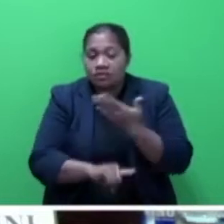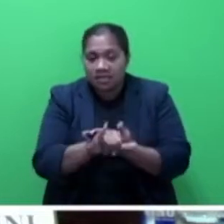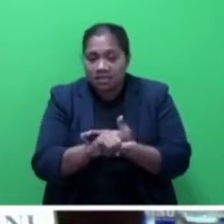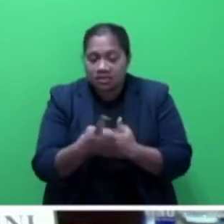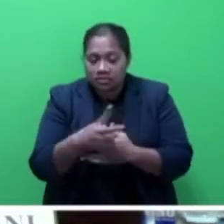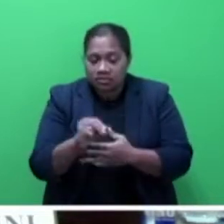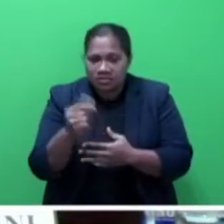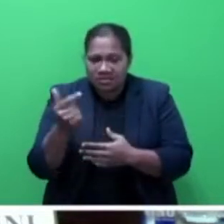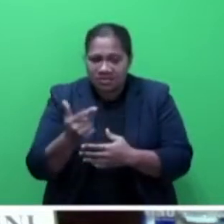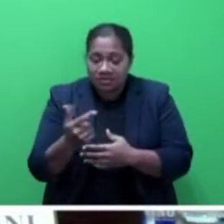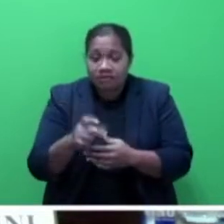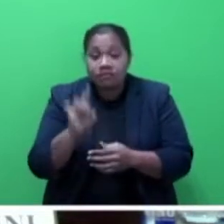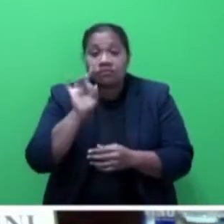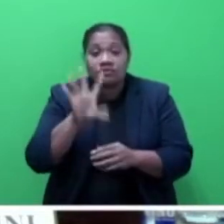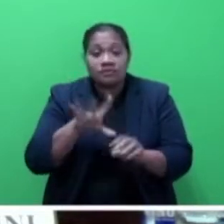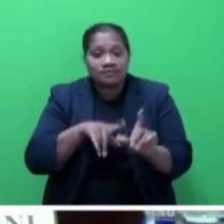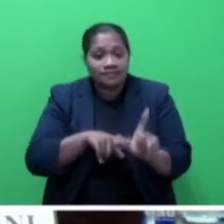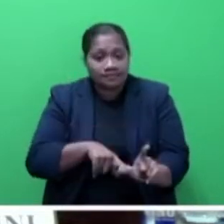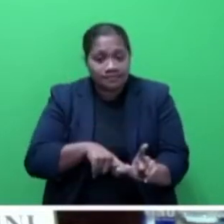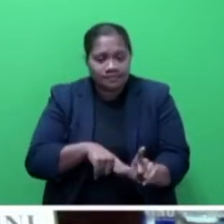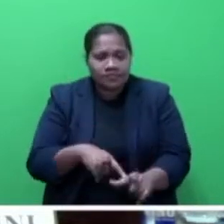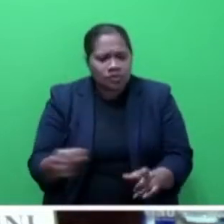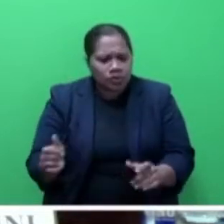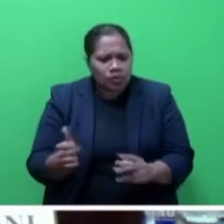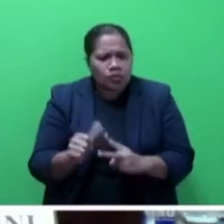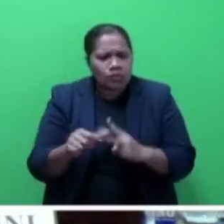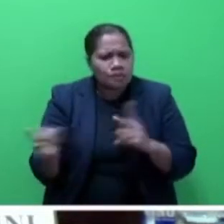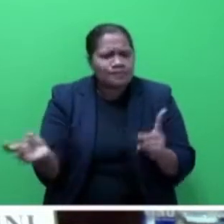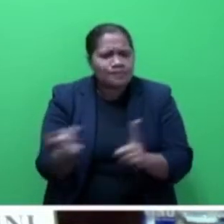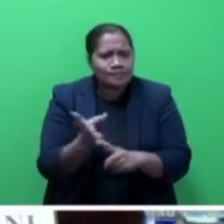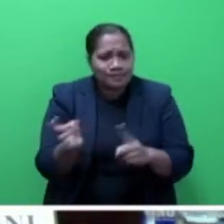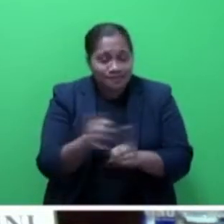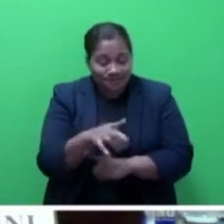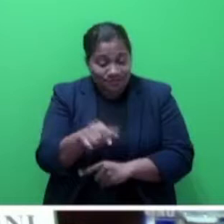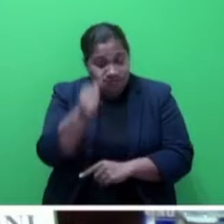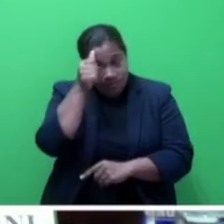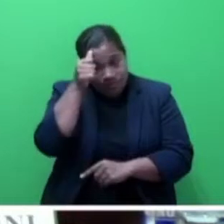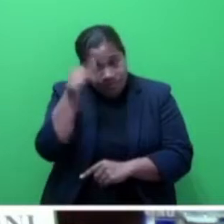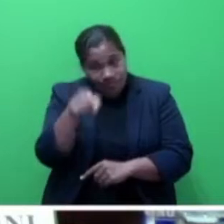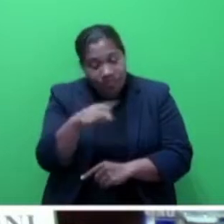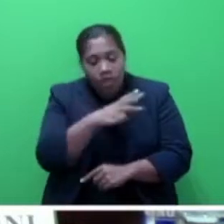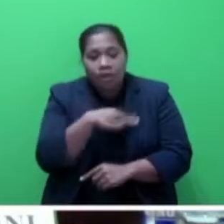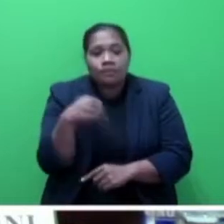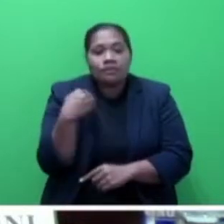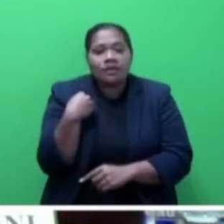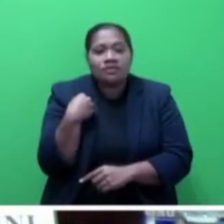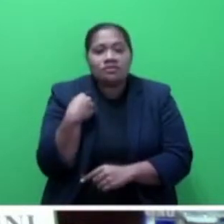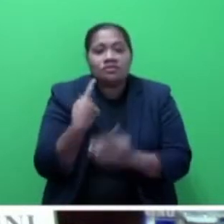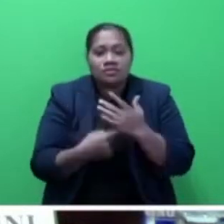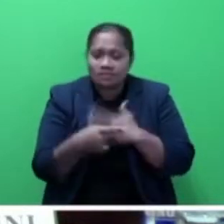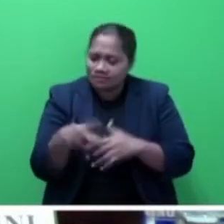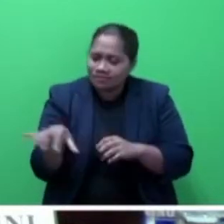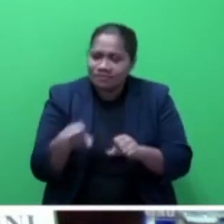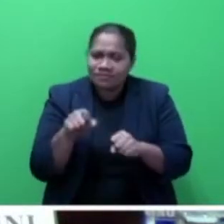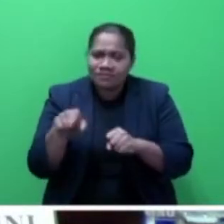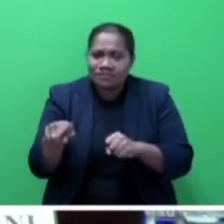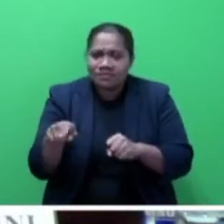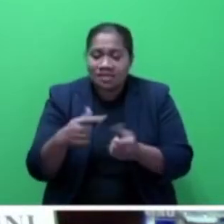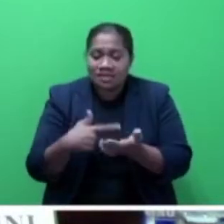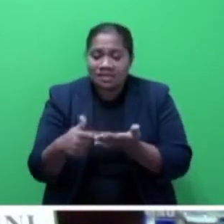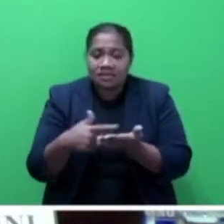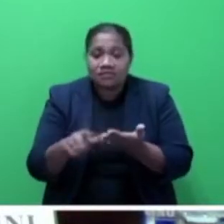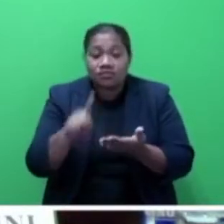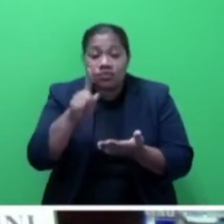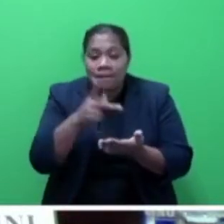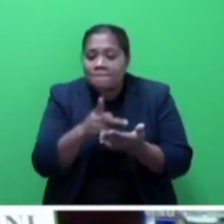sir, it is also important to note at this point that the Ministry acquired the development lease for only one part